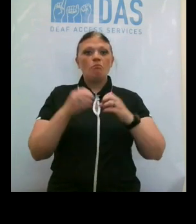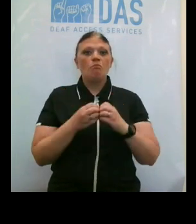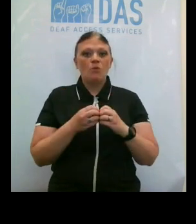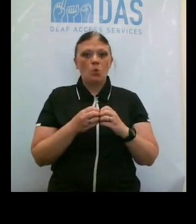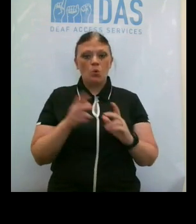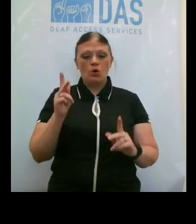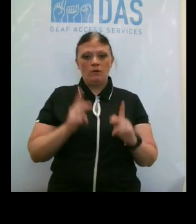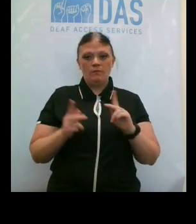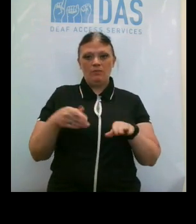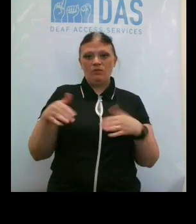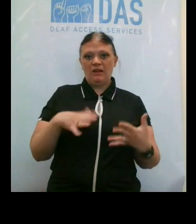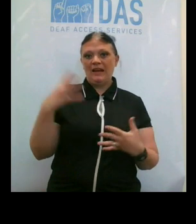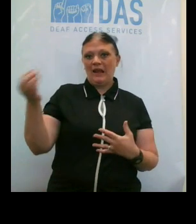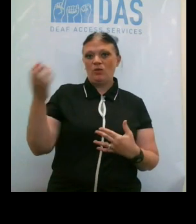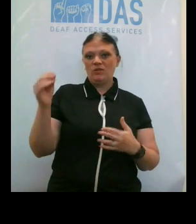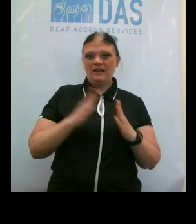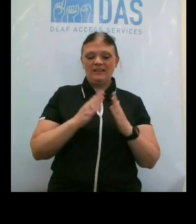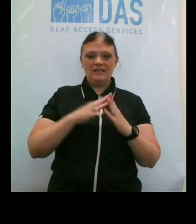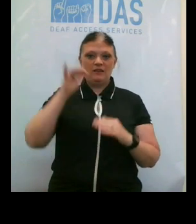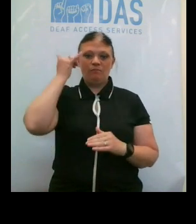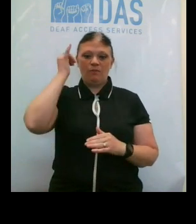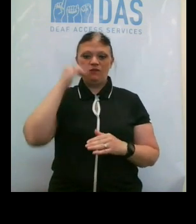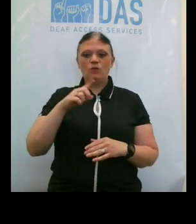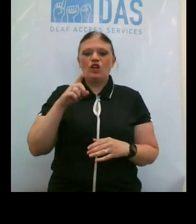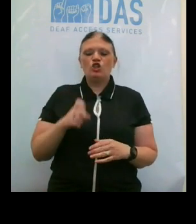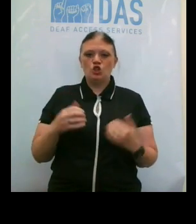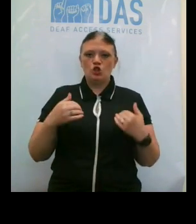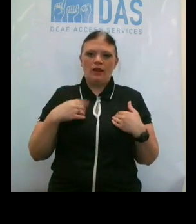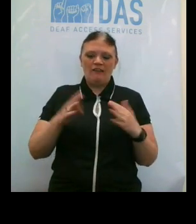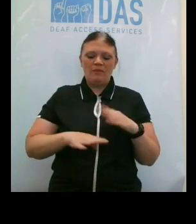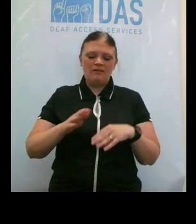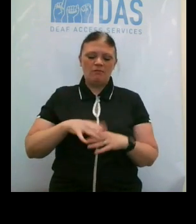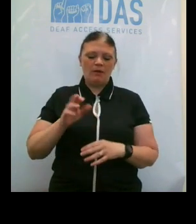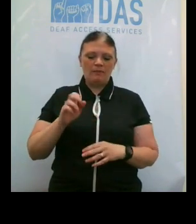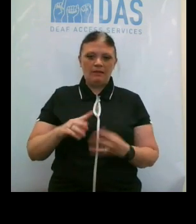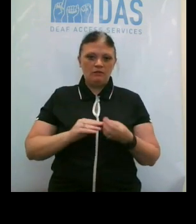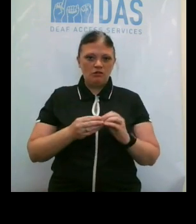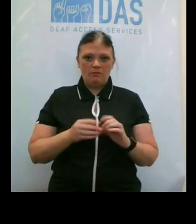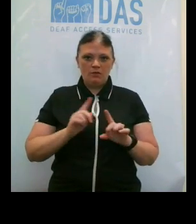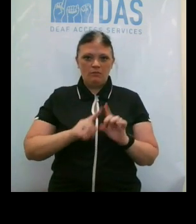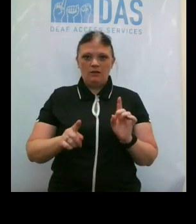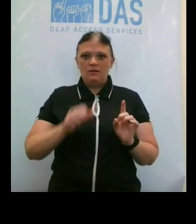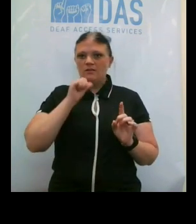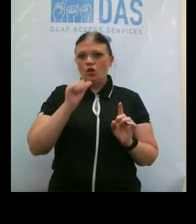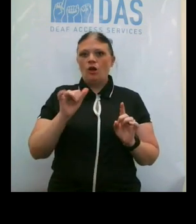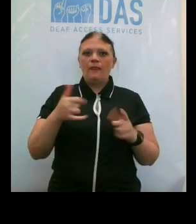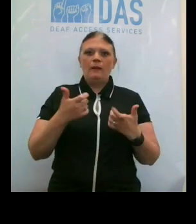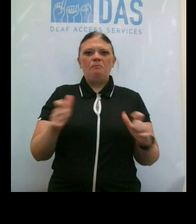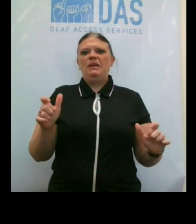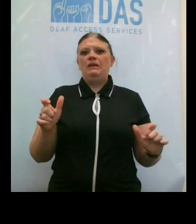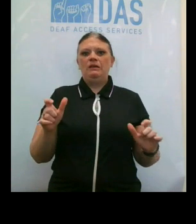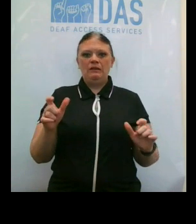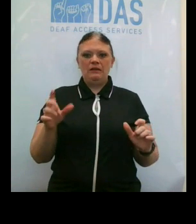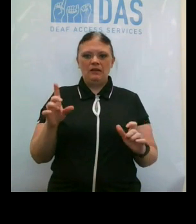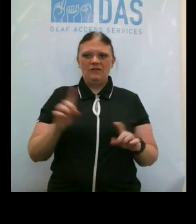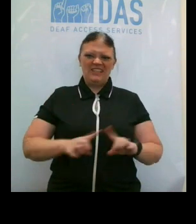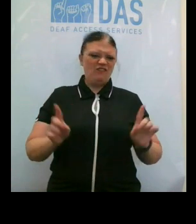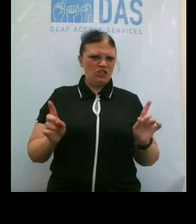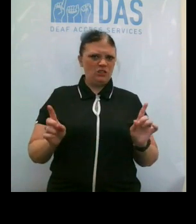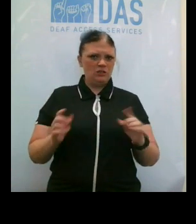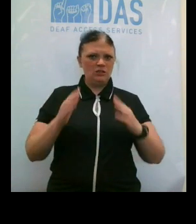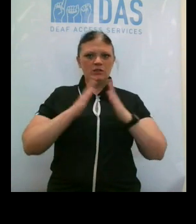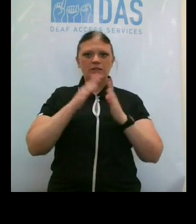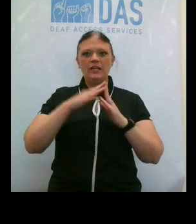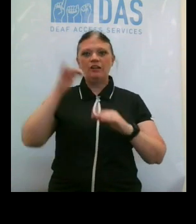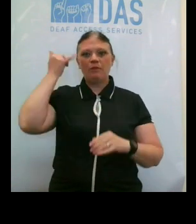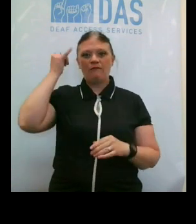died outside of the city of Buffalo than probably should have based on population numbers, though it's not really that big a difference. The city of